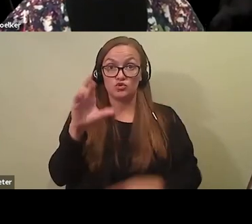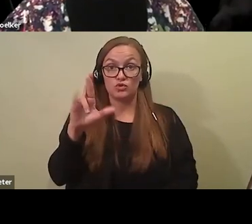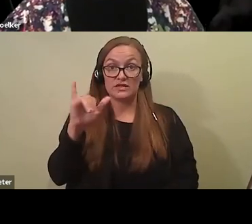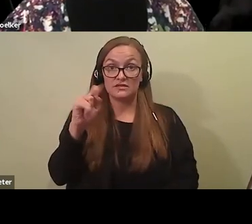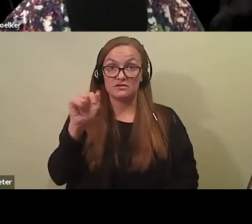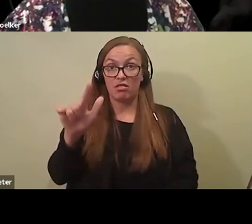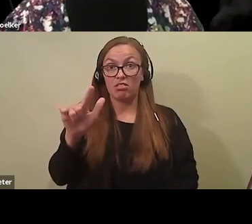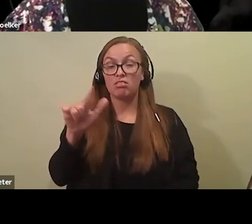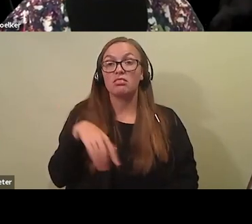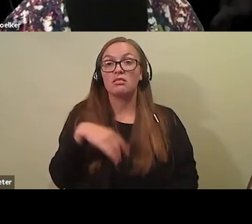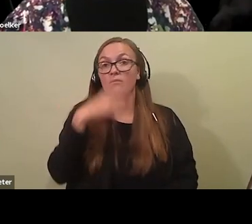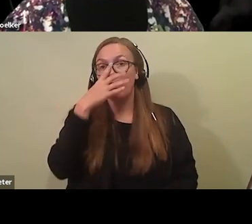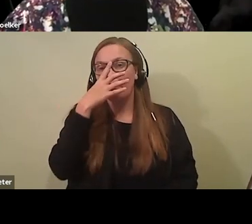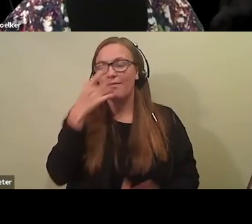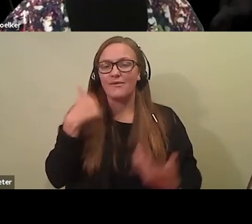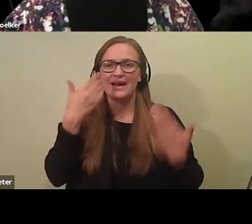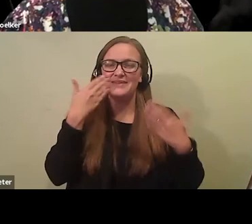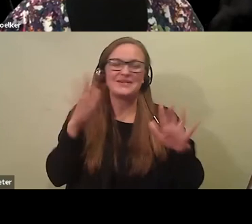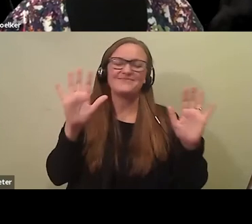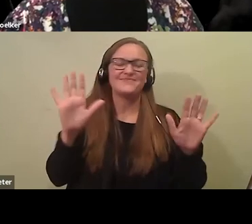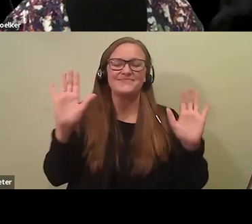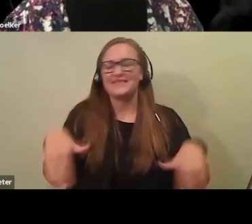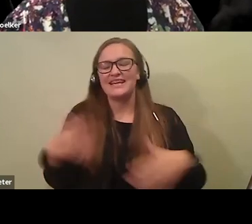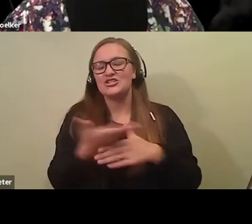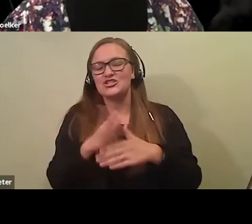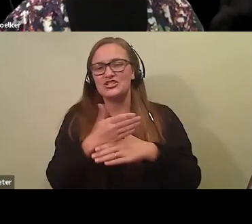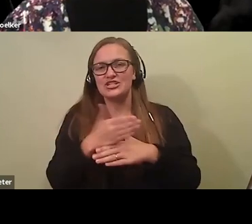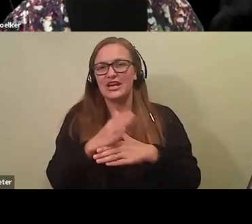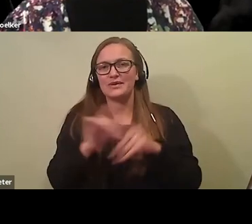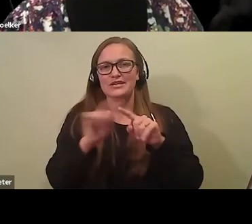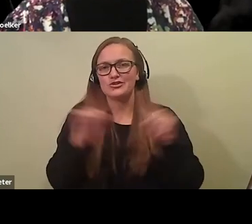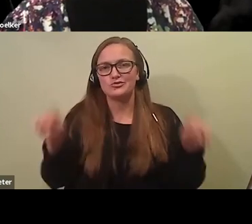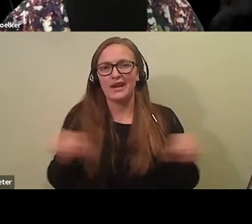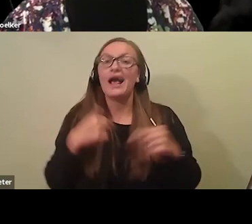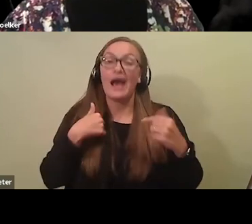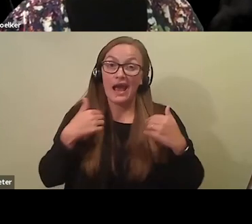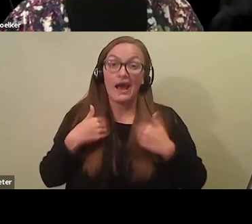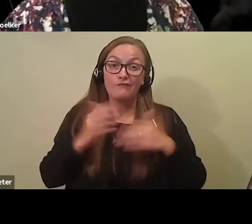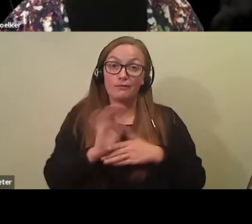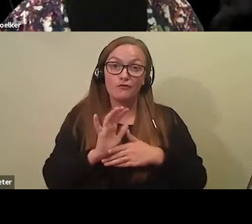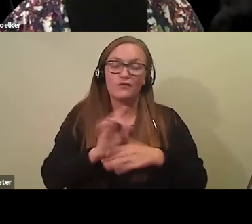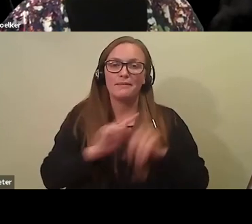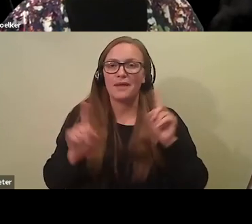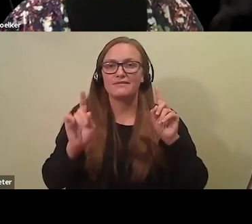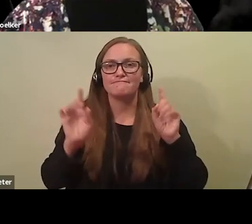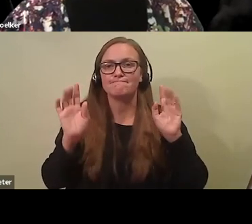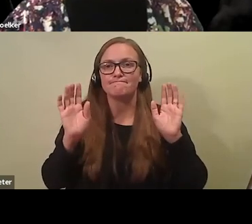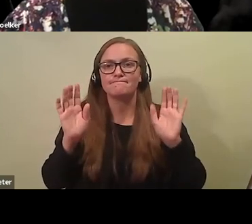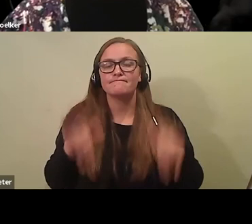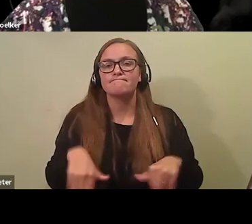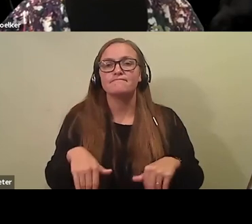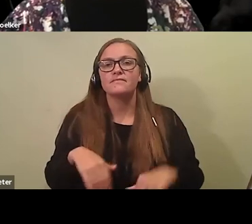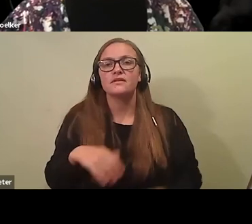I don't know if I, I think sharing screen and all of that, I do have a movie made, but basically which demonstrates this.